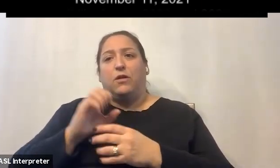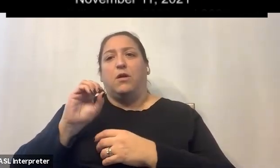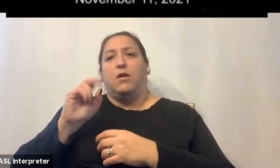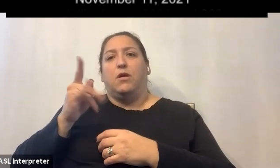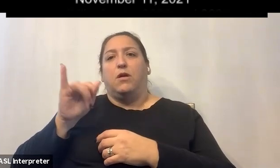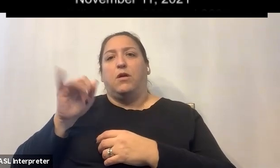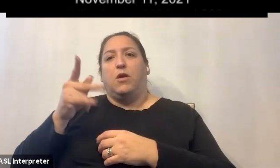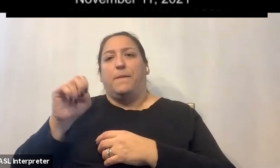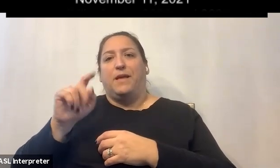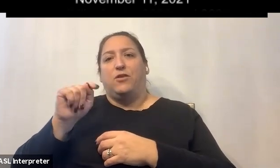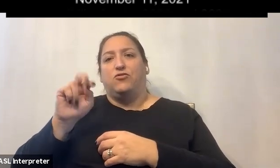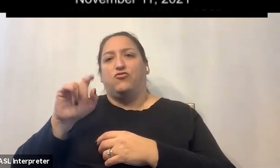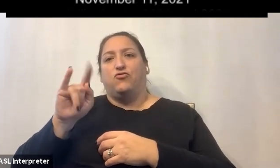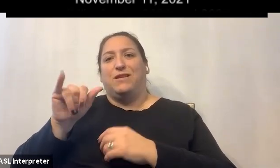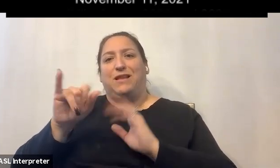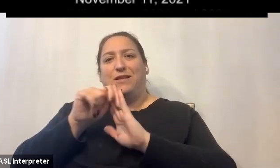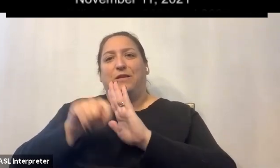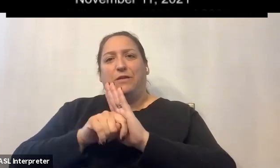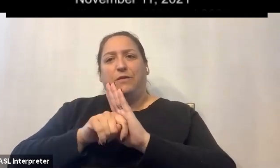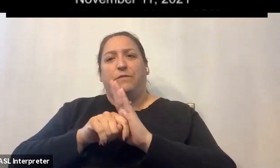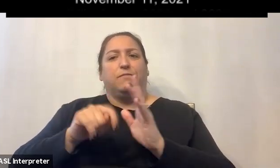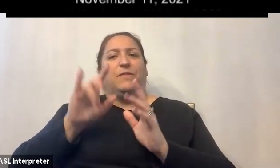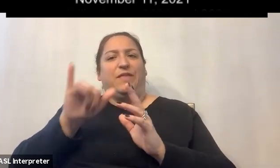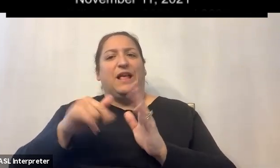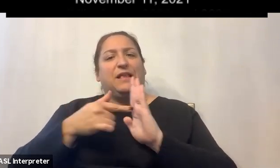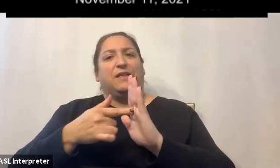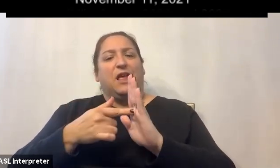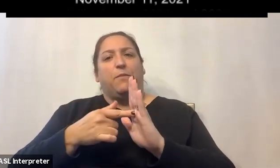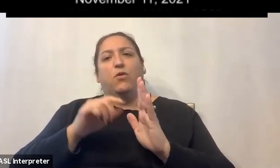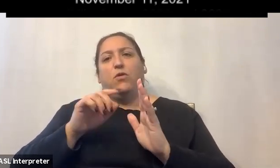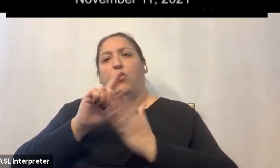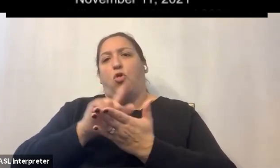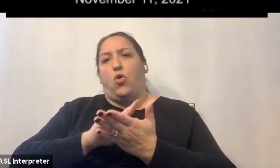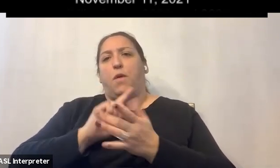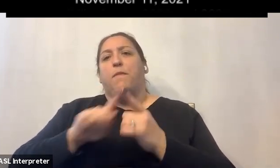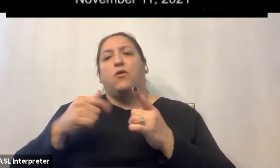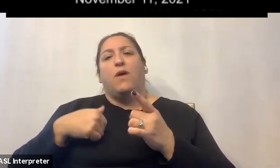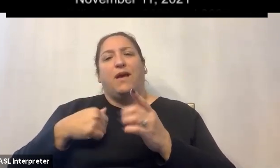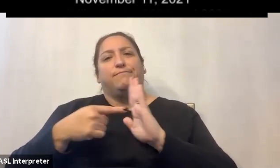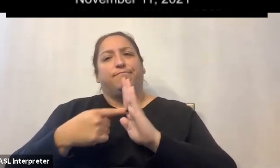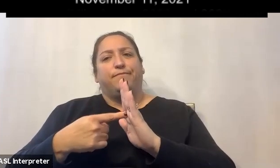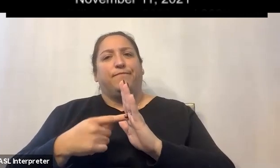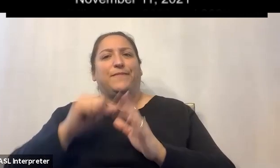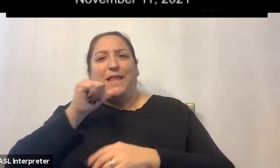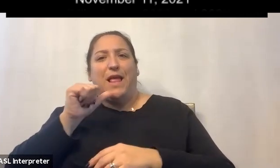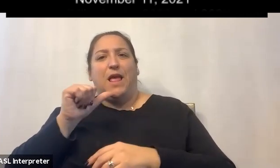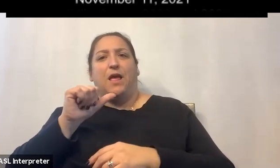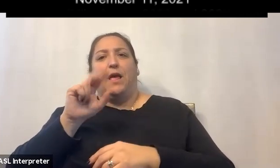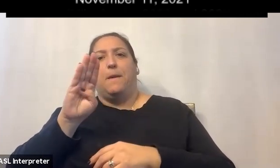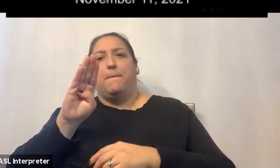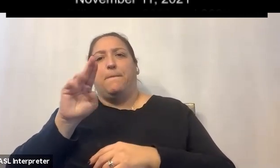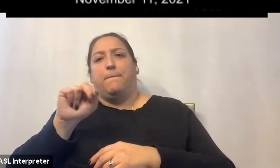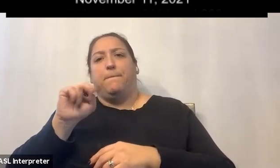Treaty is an example of binding law, but we also have instances of non-binding laws,